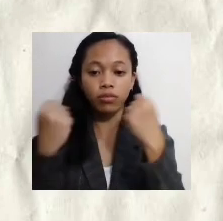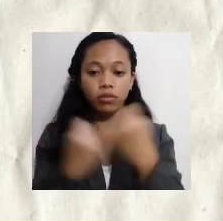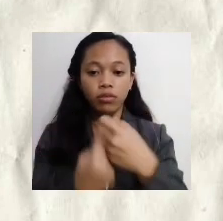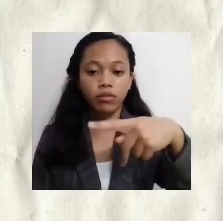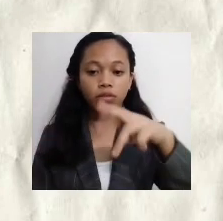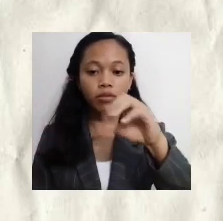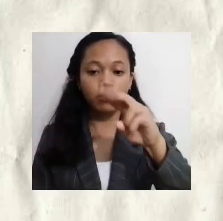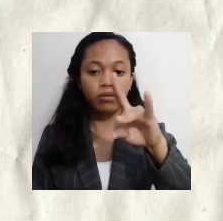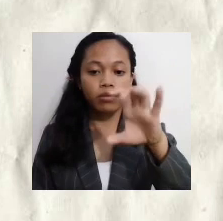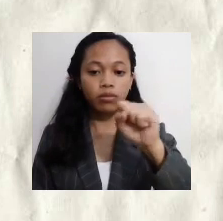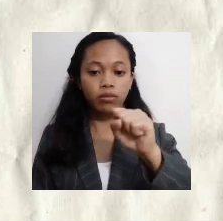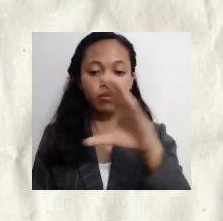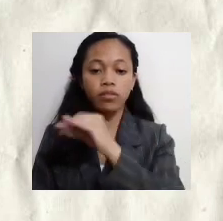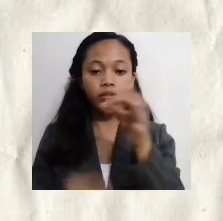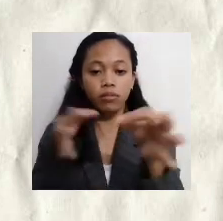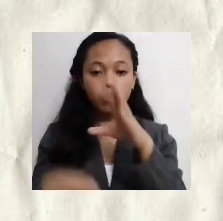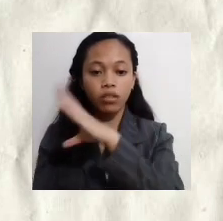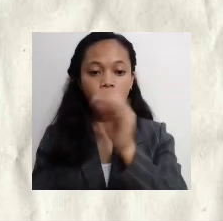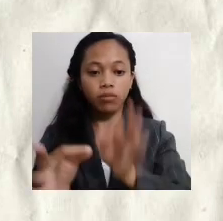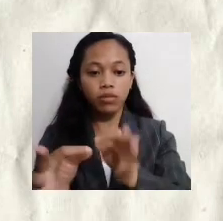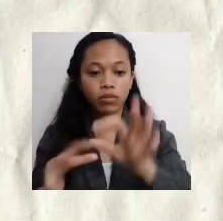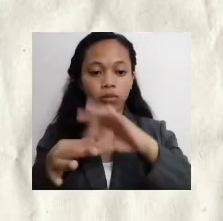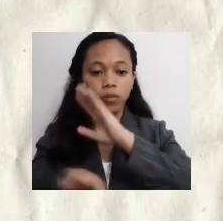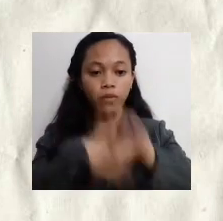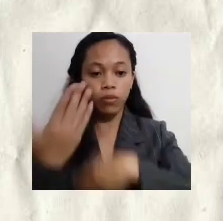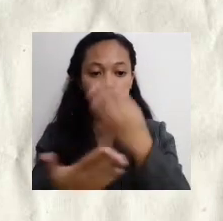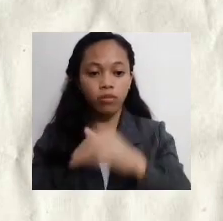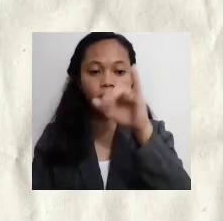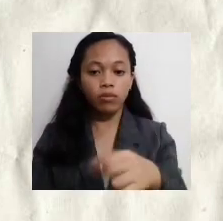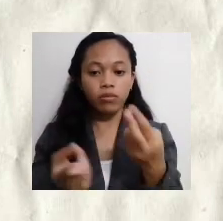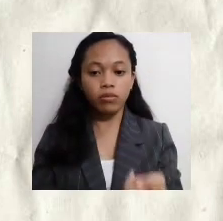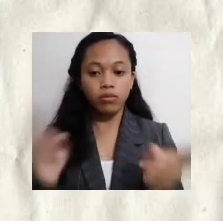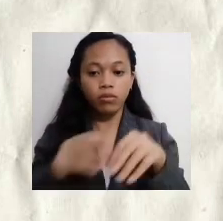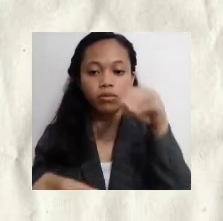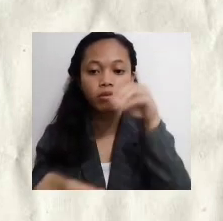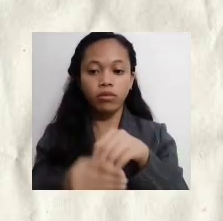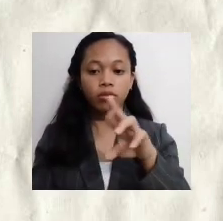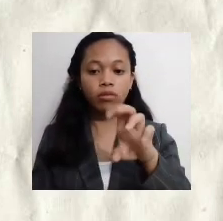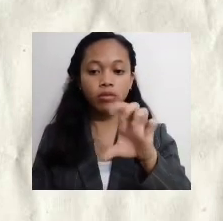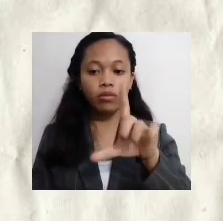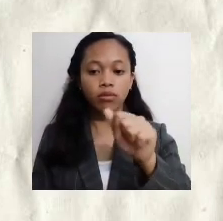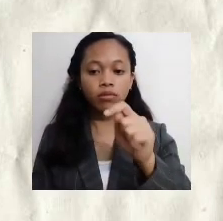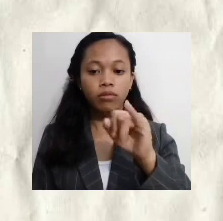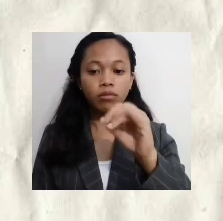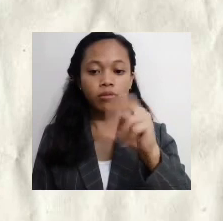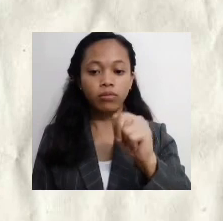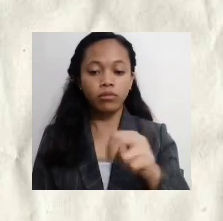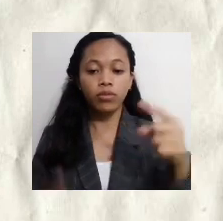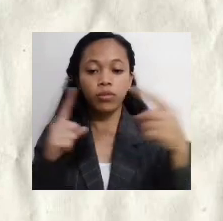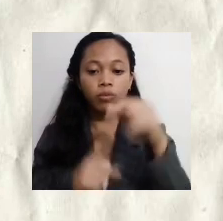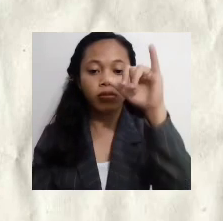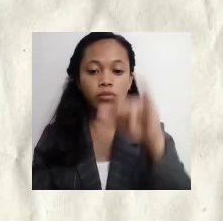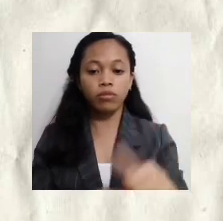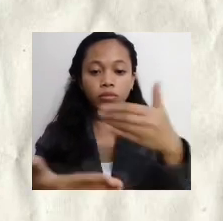section, imong diri na nimo siya hatagan og answer about sa imong research question so that everyone will be guided or